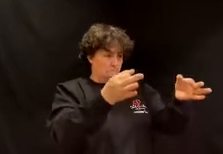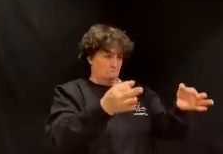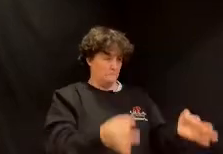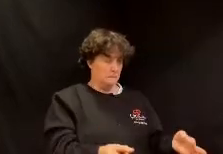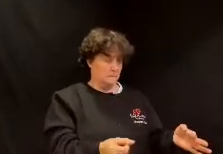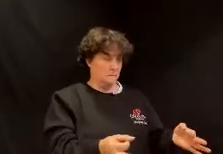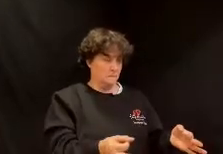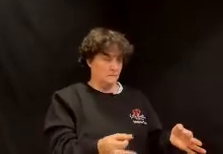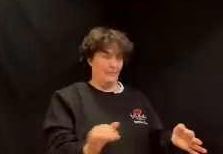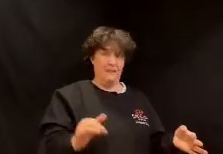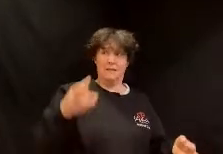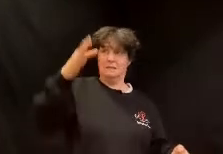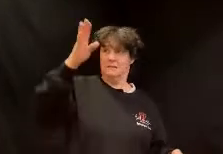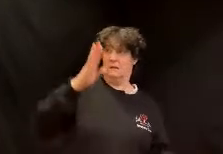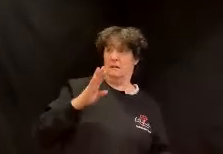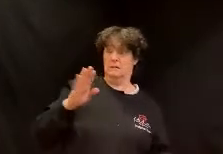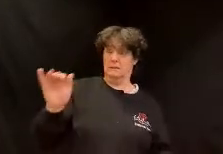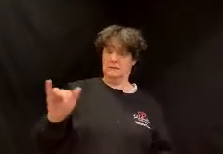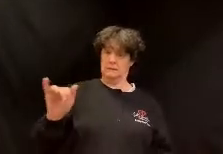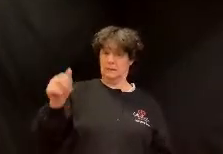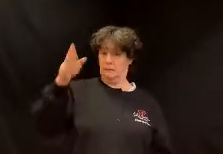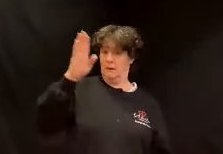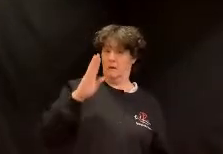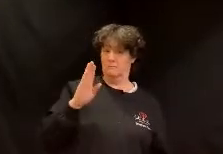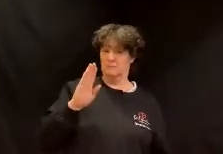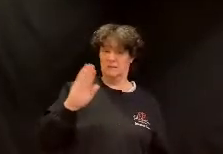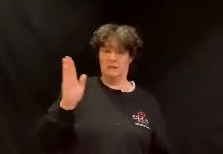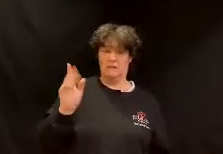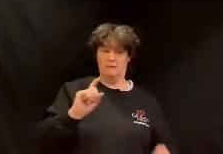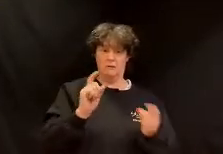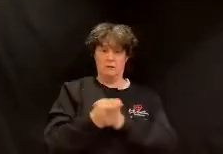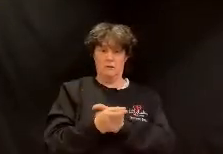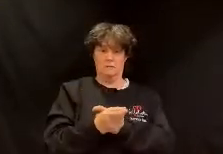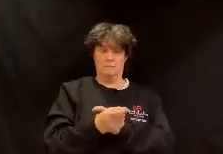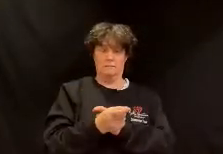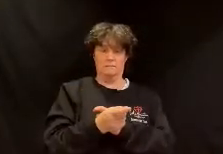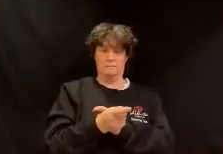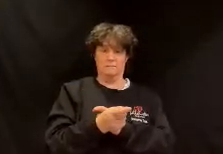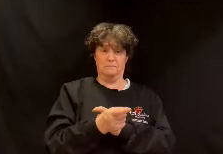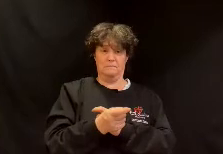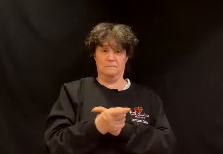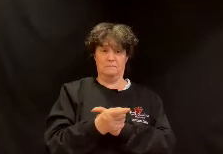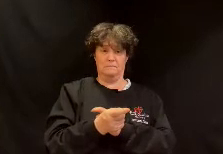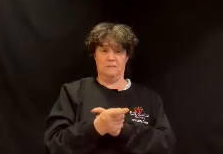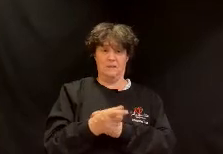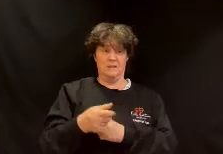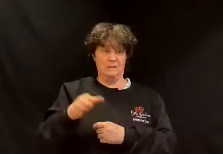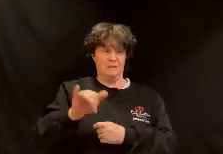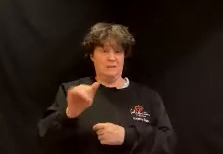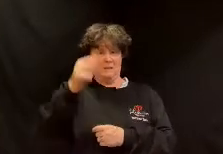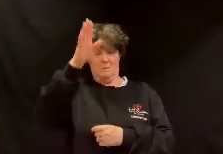God's the same God. For Abraham, he's the same God for you.